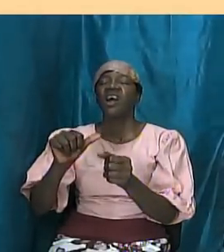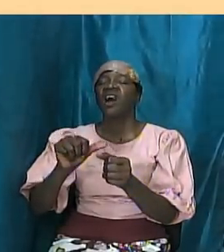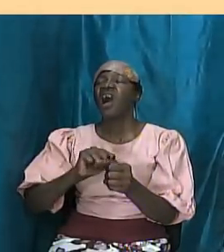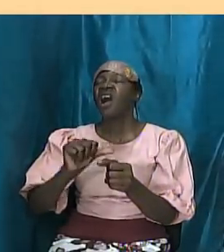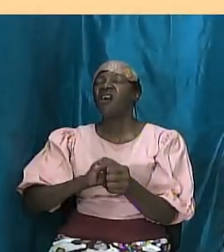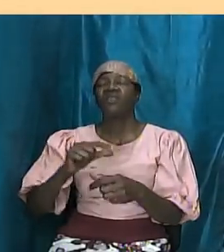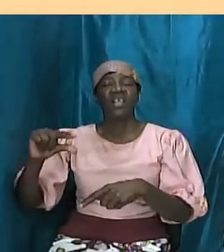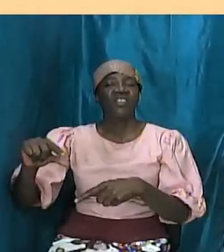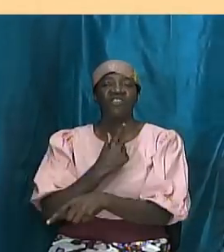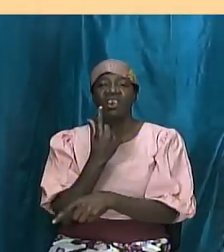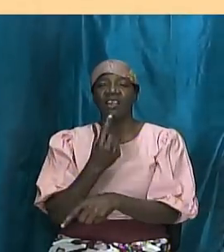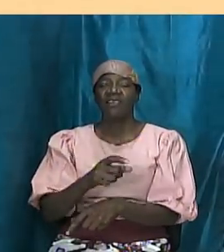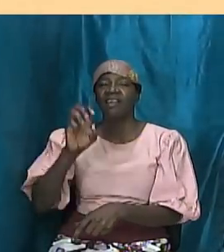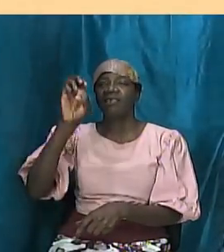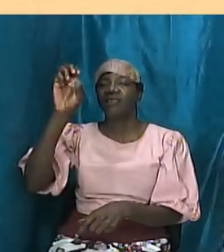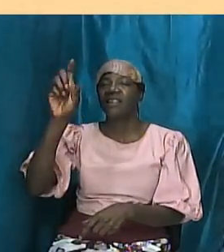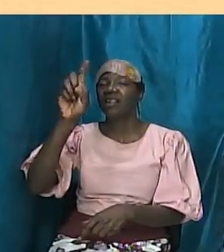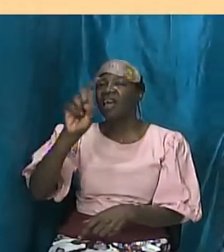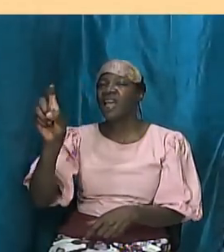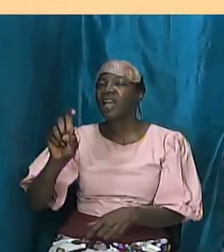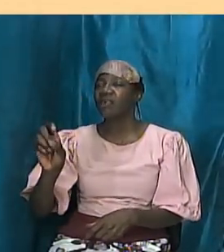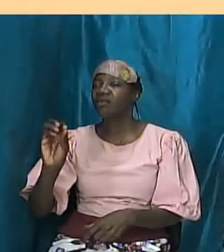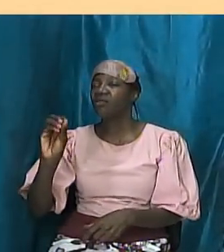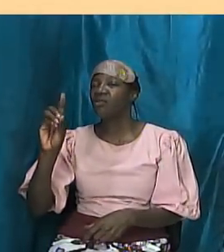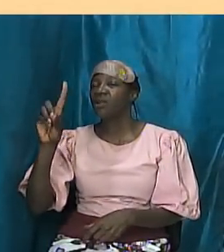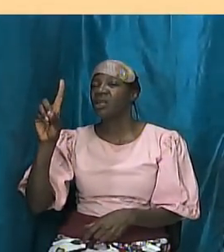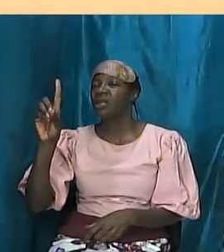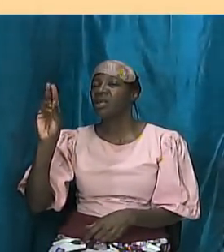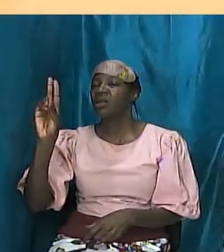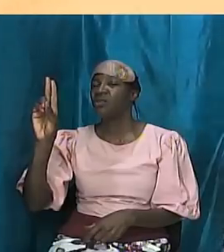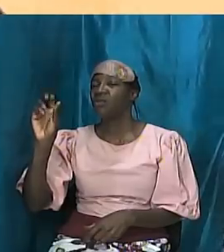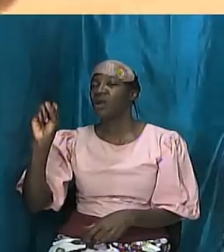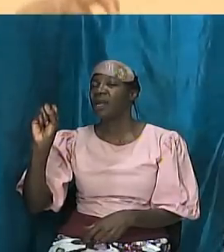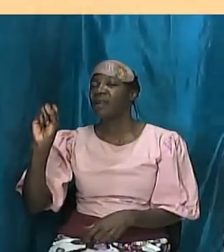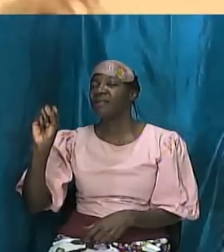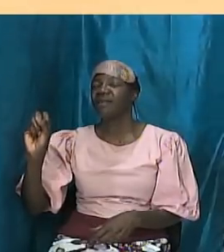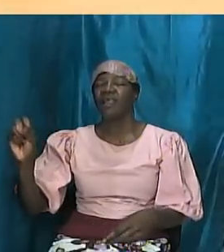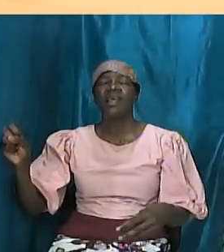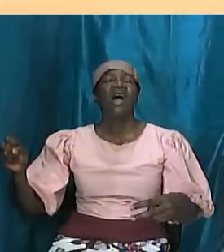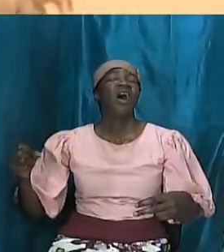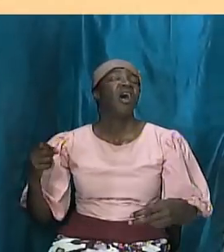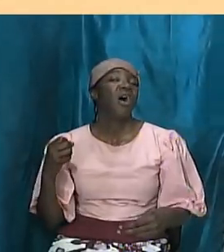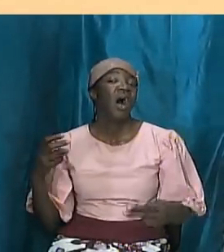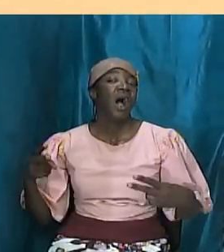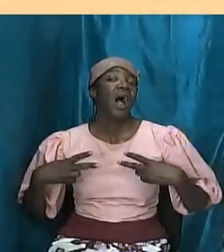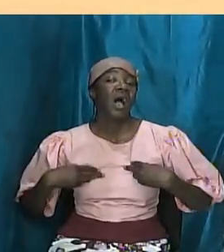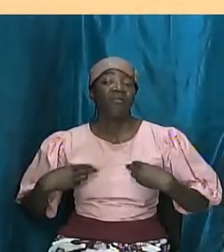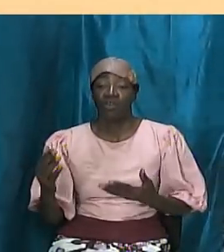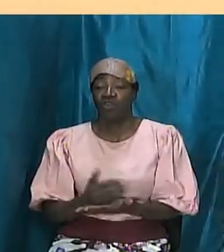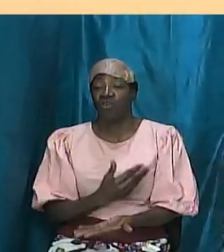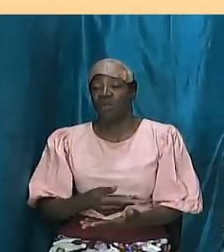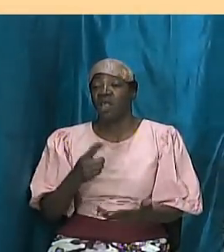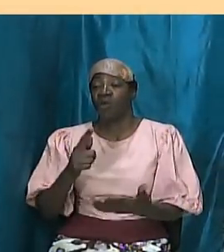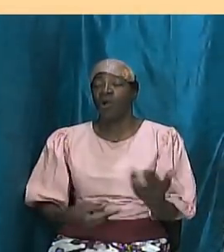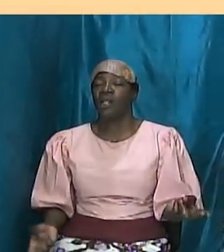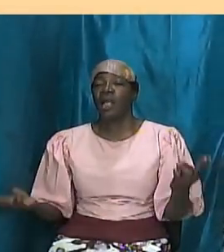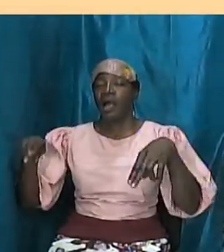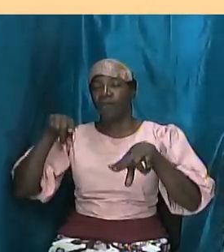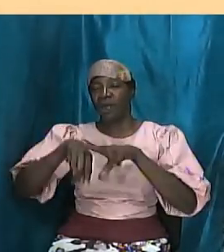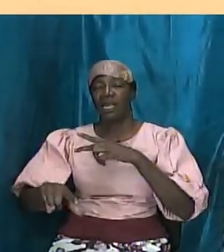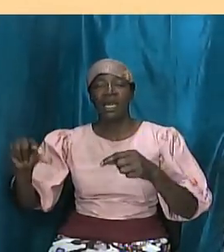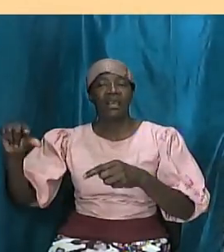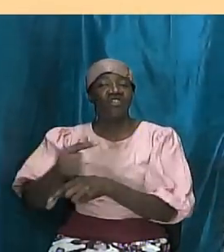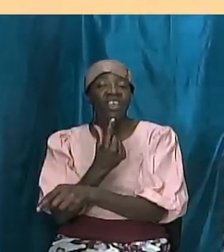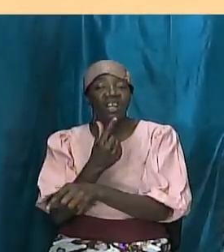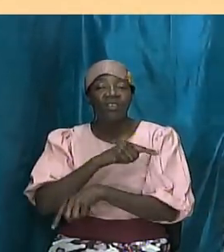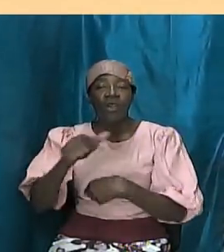the way down, all had a bearing on what transpired in Genesis. When we come down to the